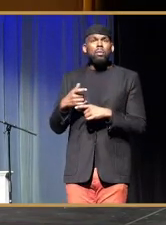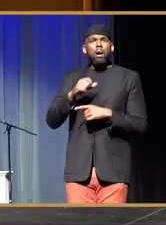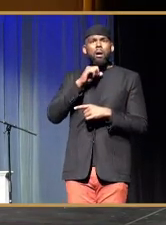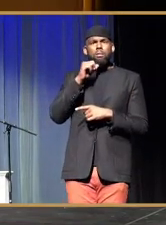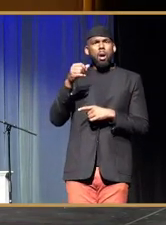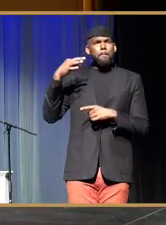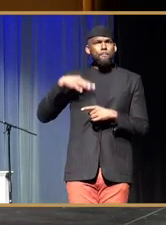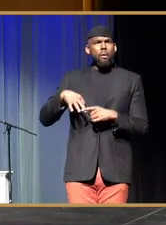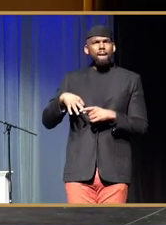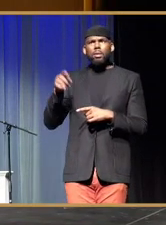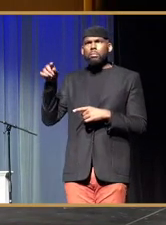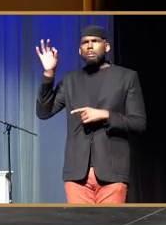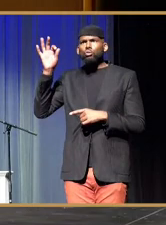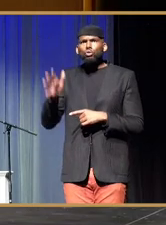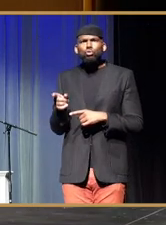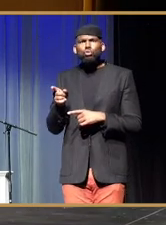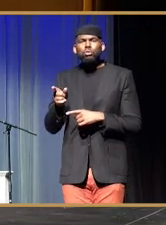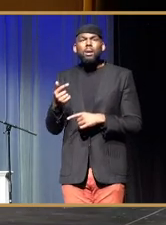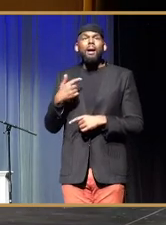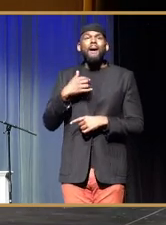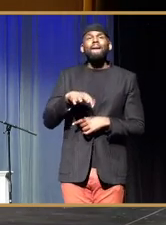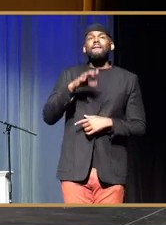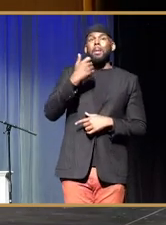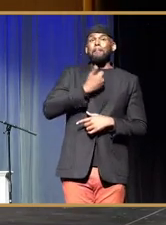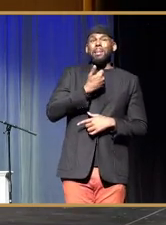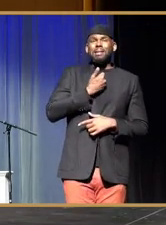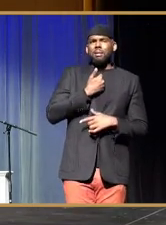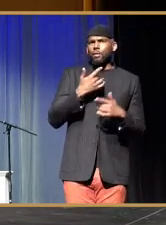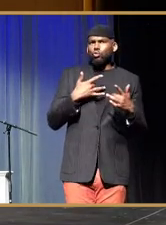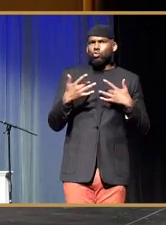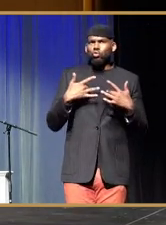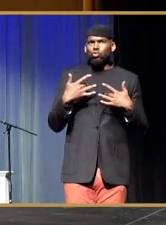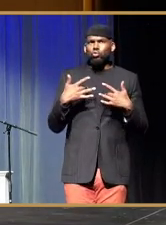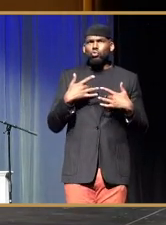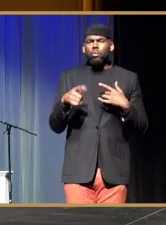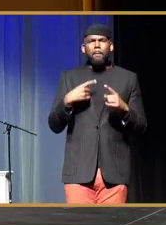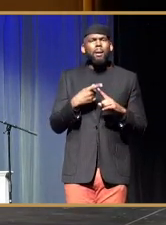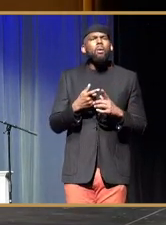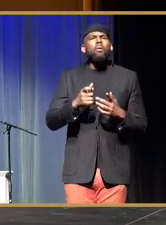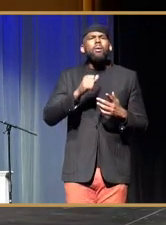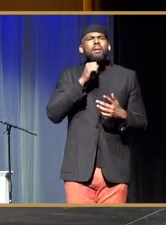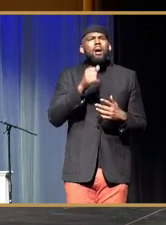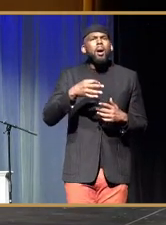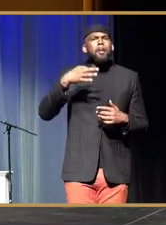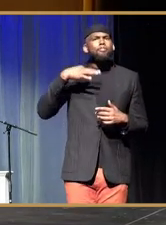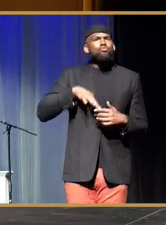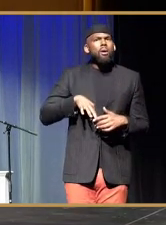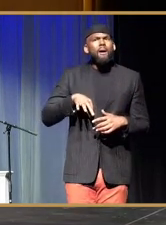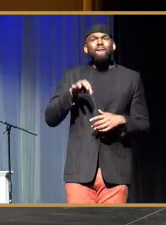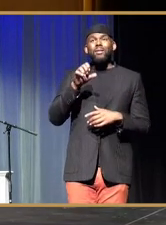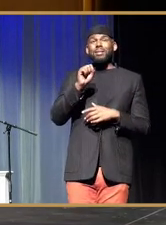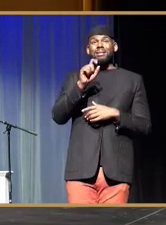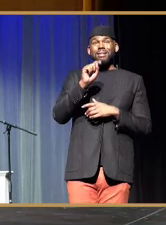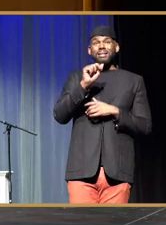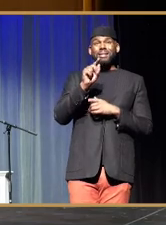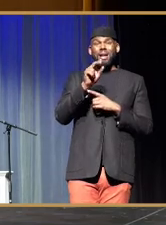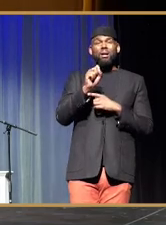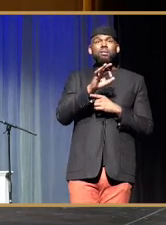of these preachers, I found myself concerned about the nonprofit status of a different